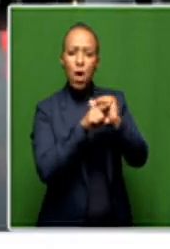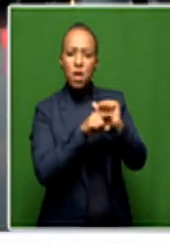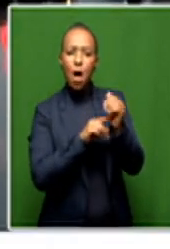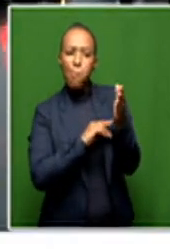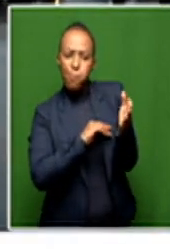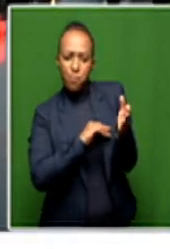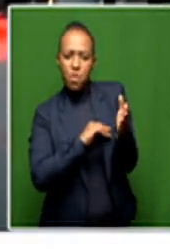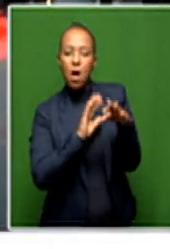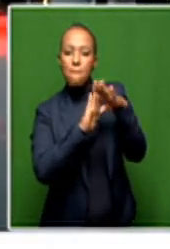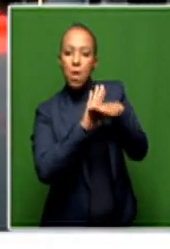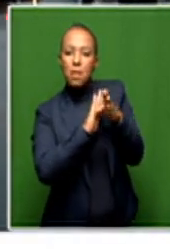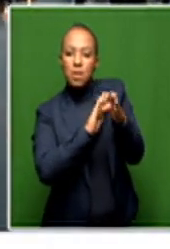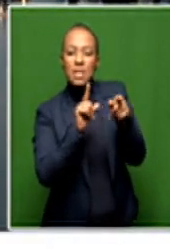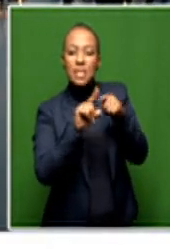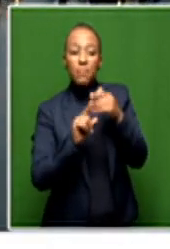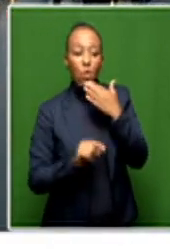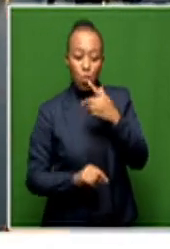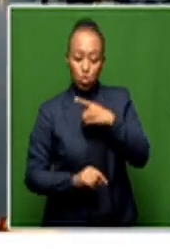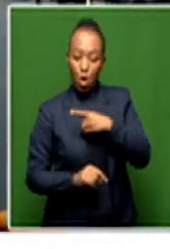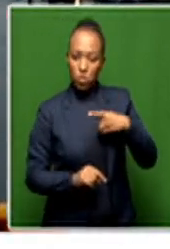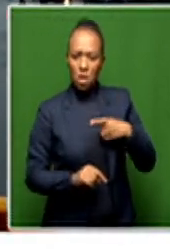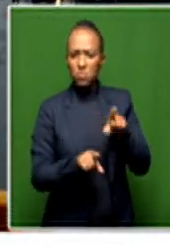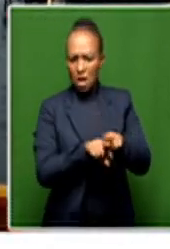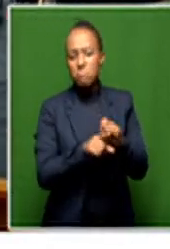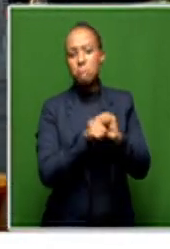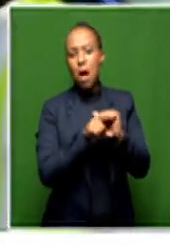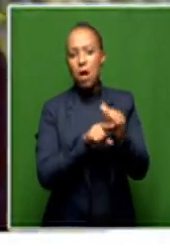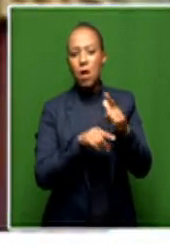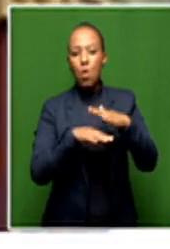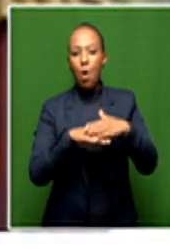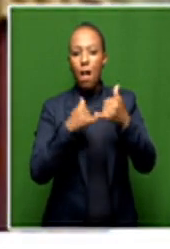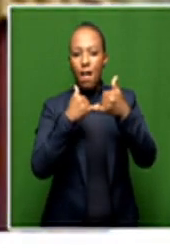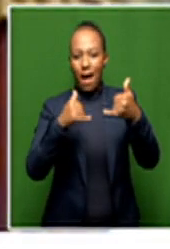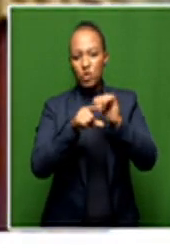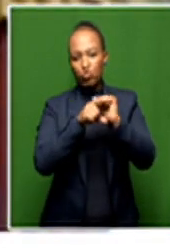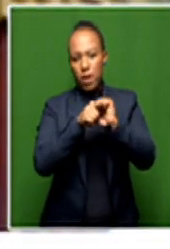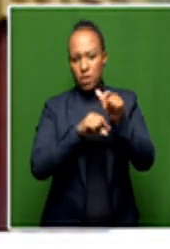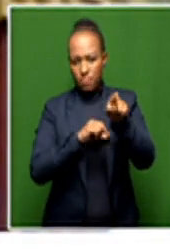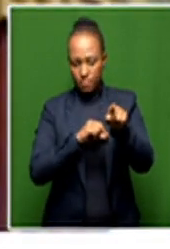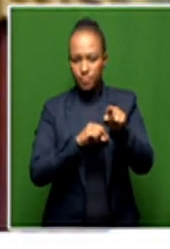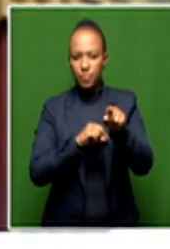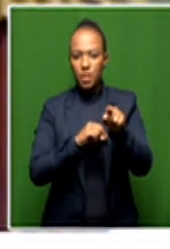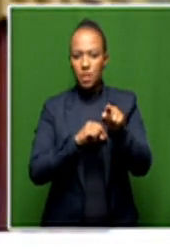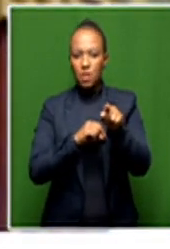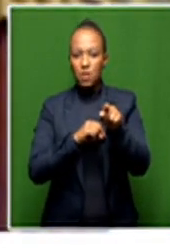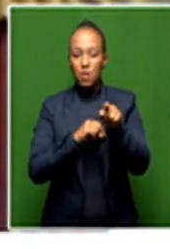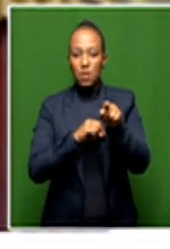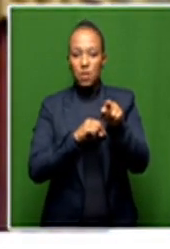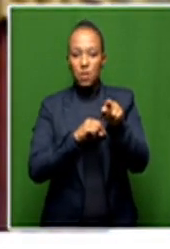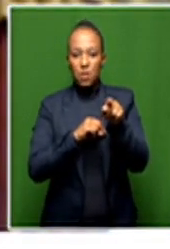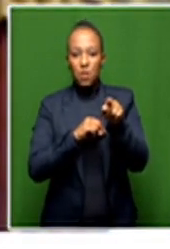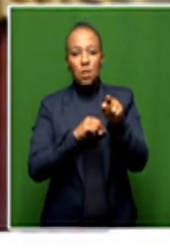is a training program even for doctors. It is online. It's an online program that you